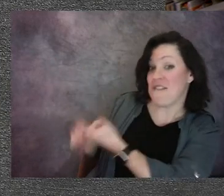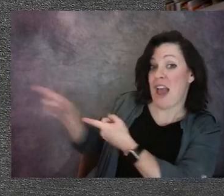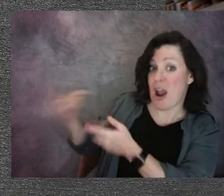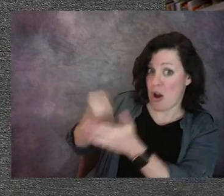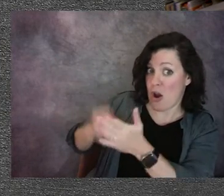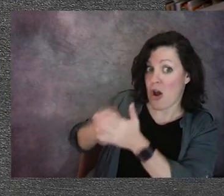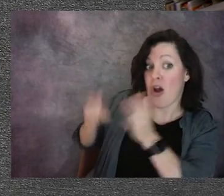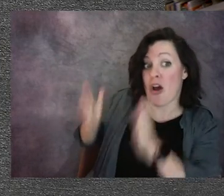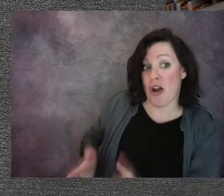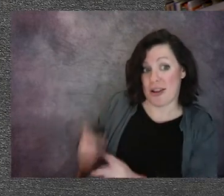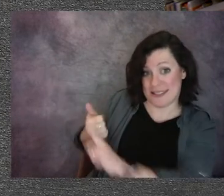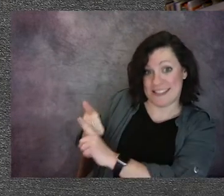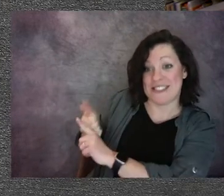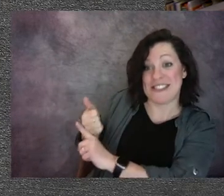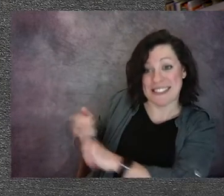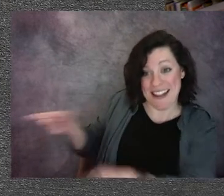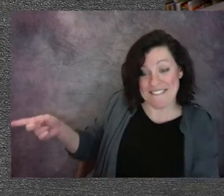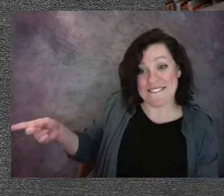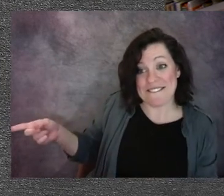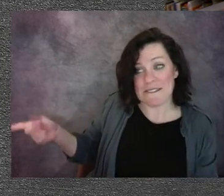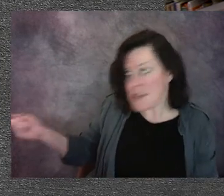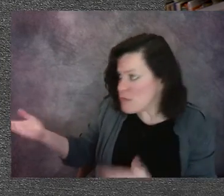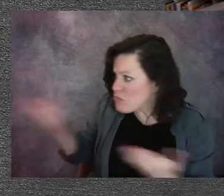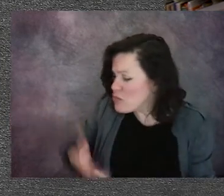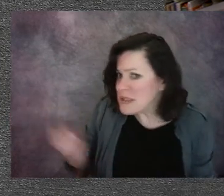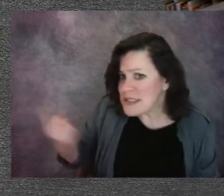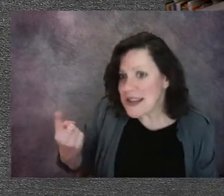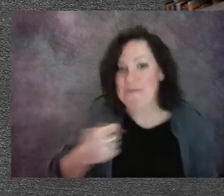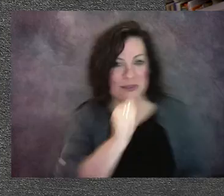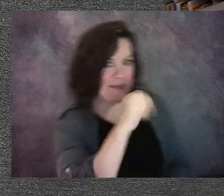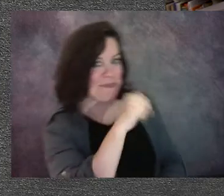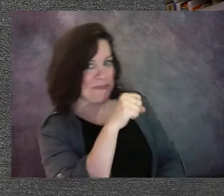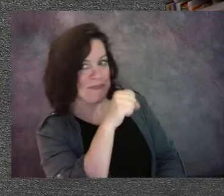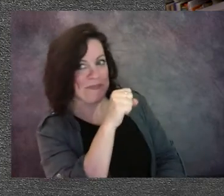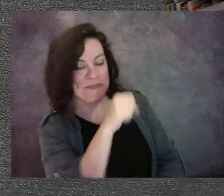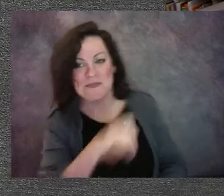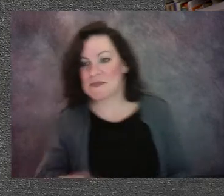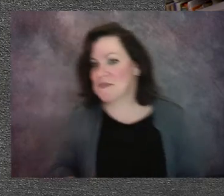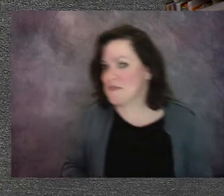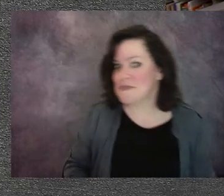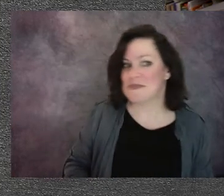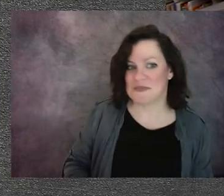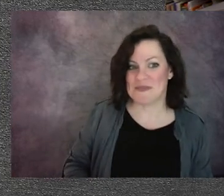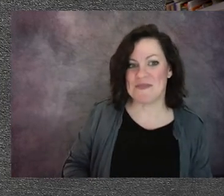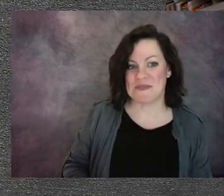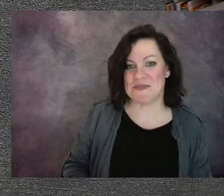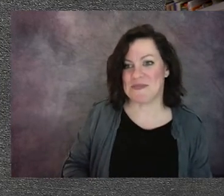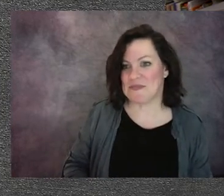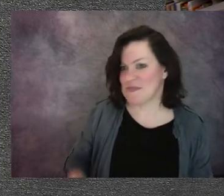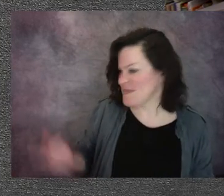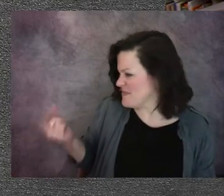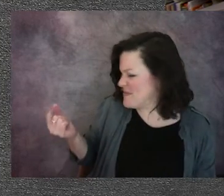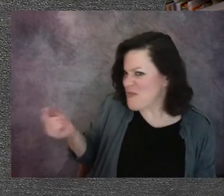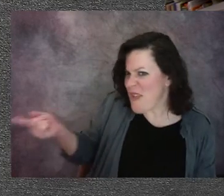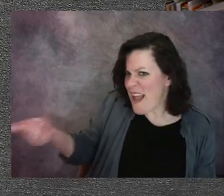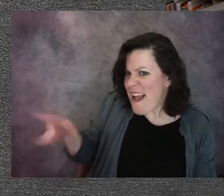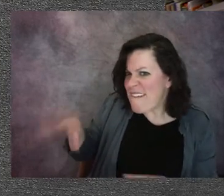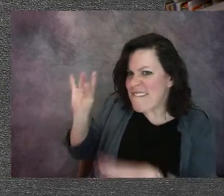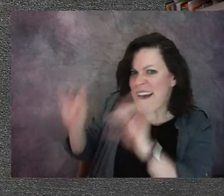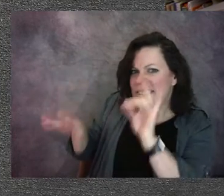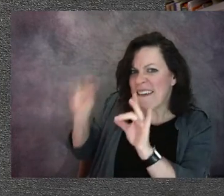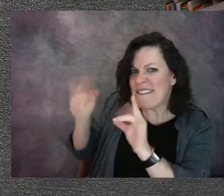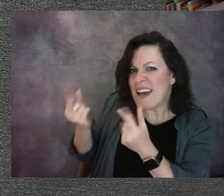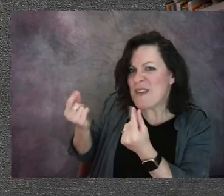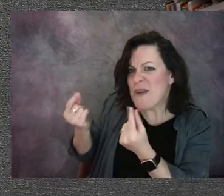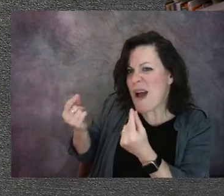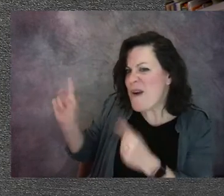yes. This is my artist friend. Have a seat. Jean Marie. Hi. Now, Jean Marie, you brought something. Uh-huh.